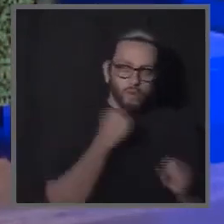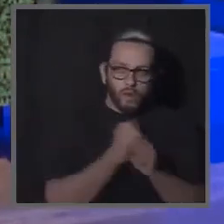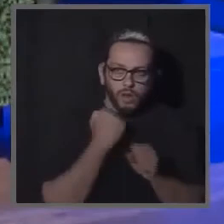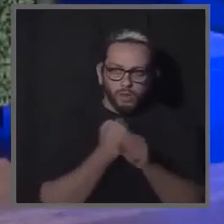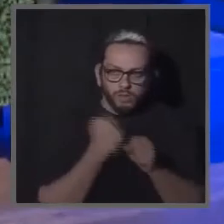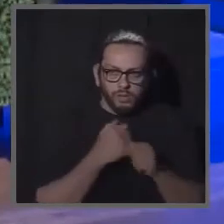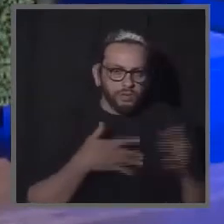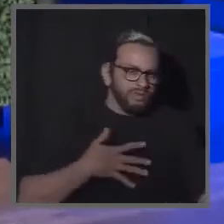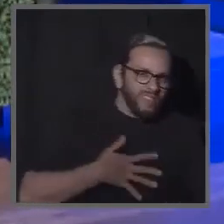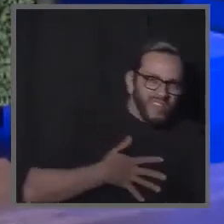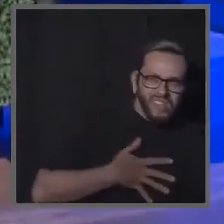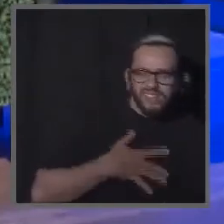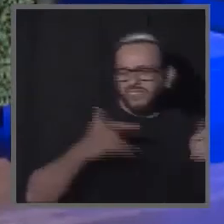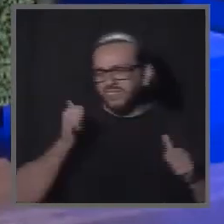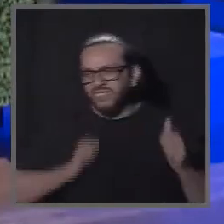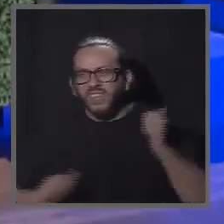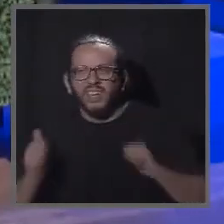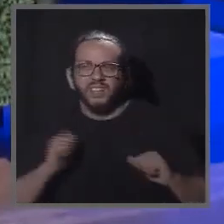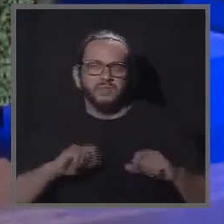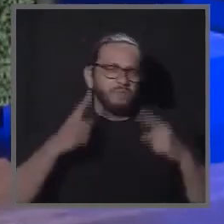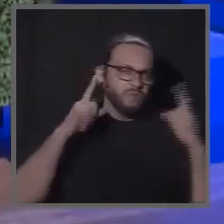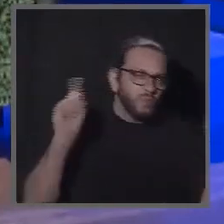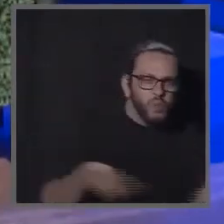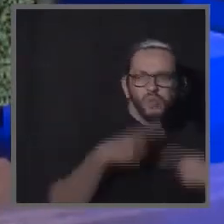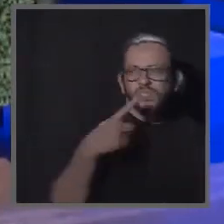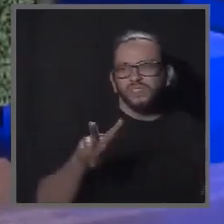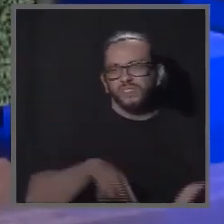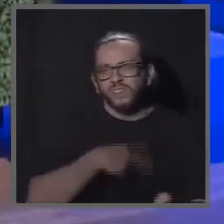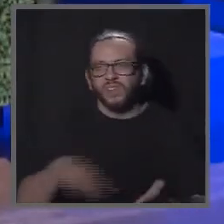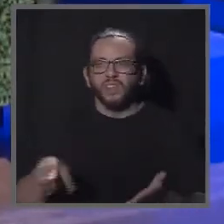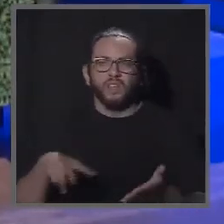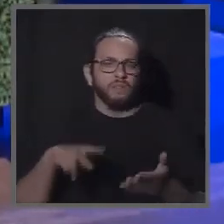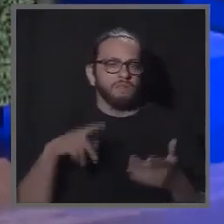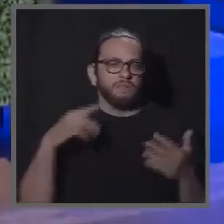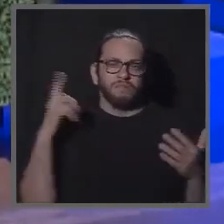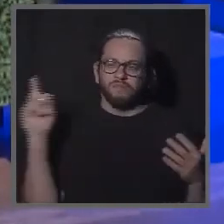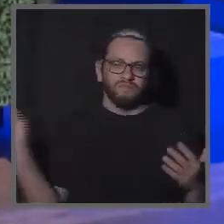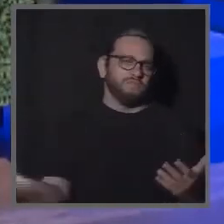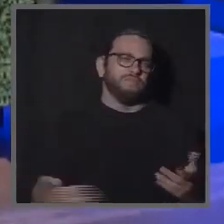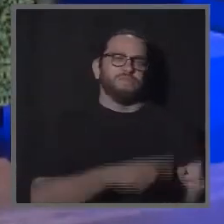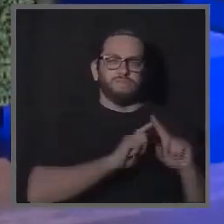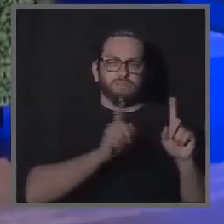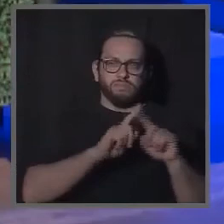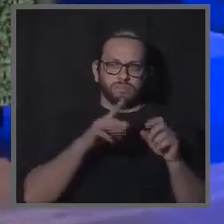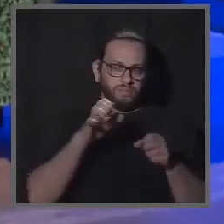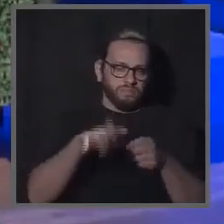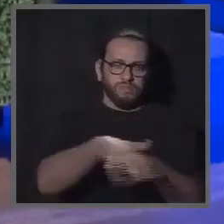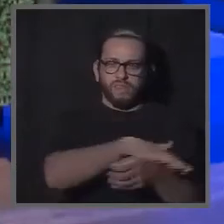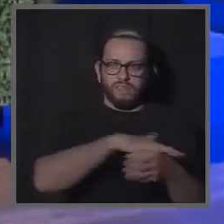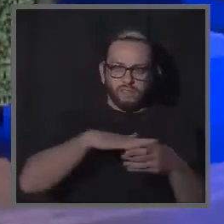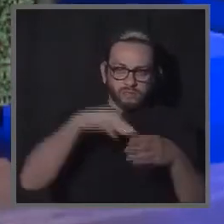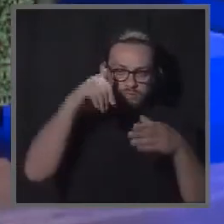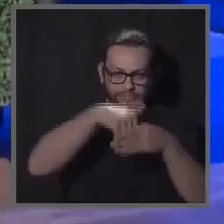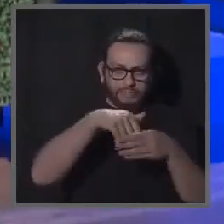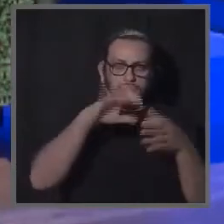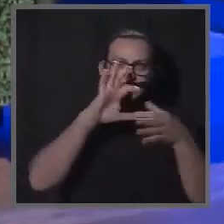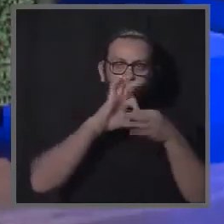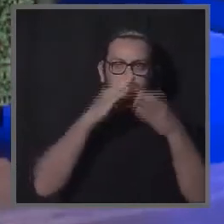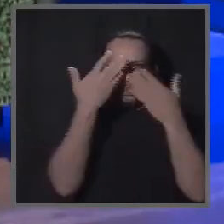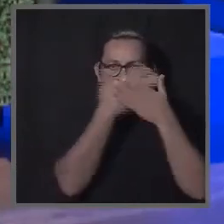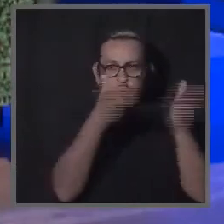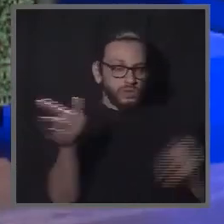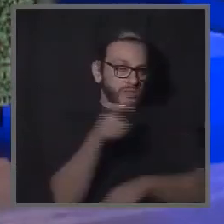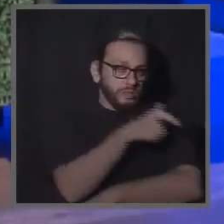a dance, a theatre and music group, all the way to the instances that are connected with representative democracy, it is